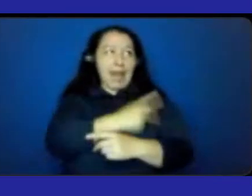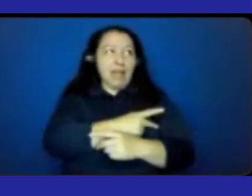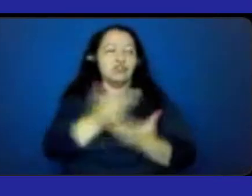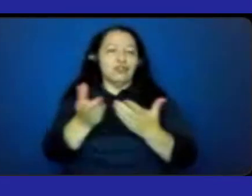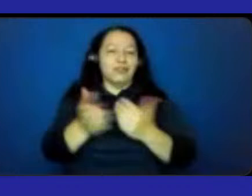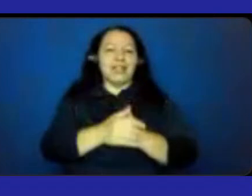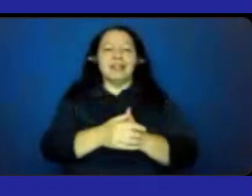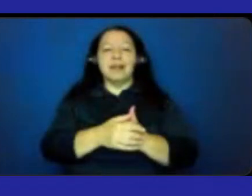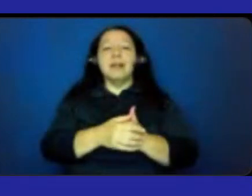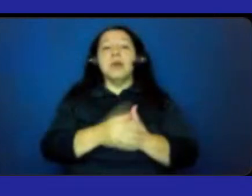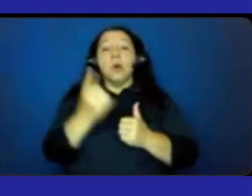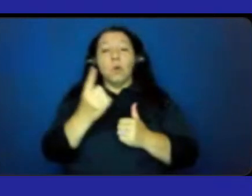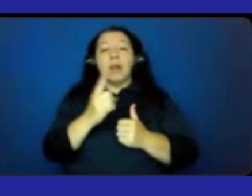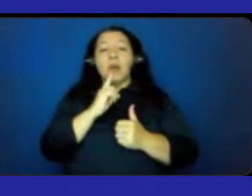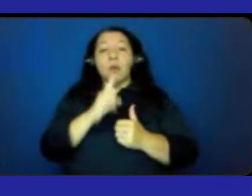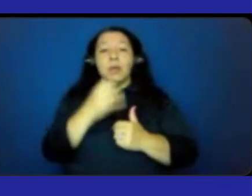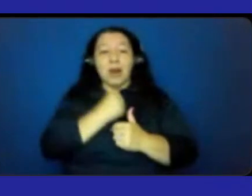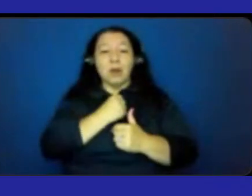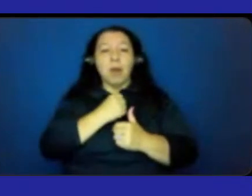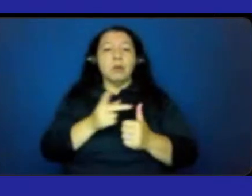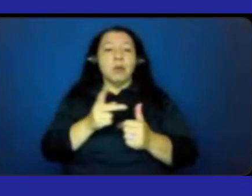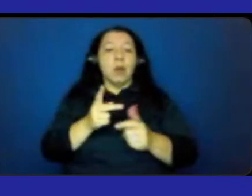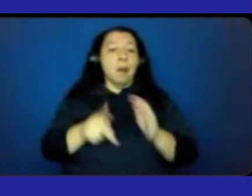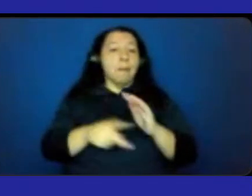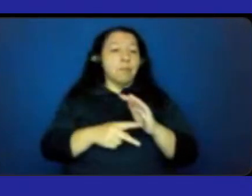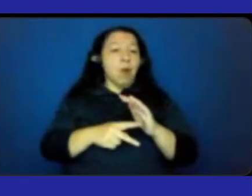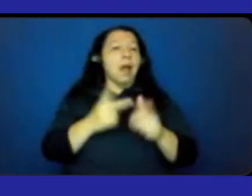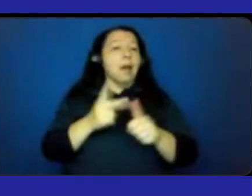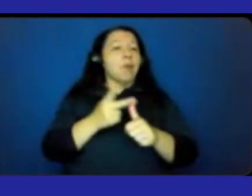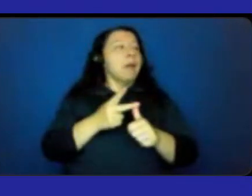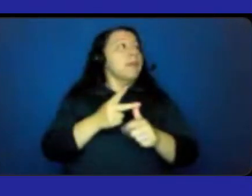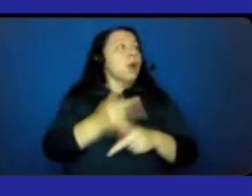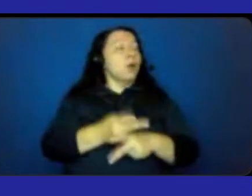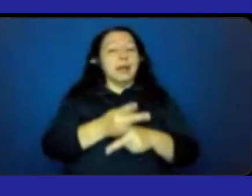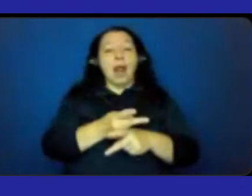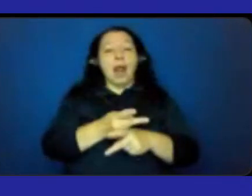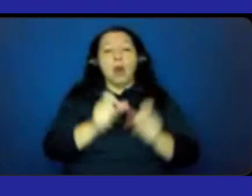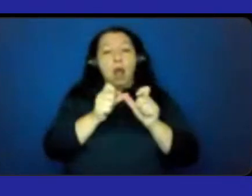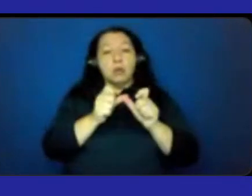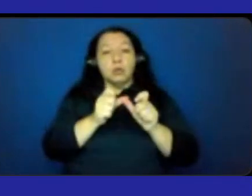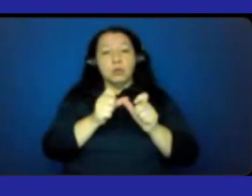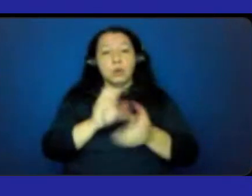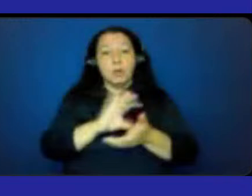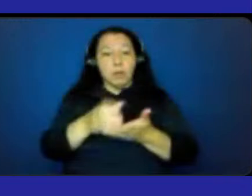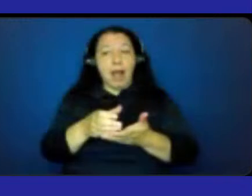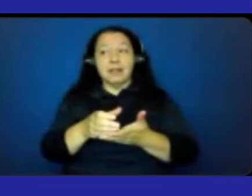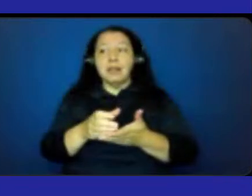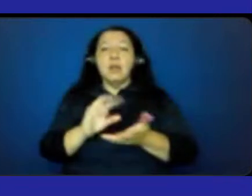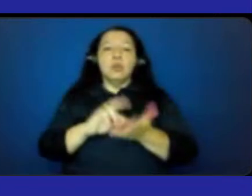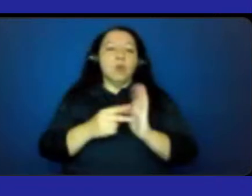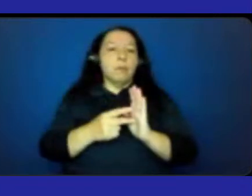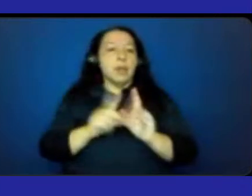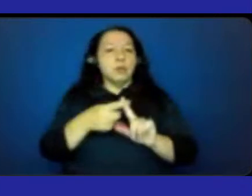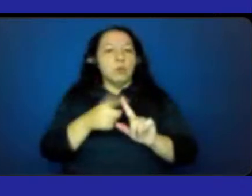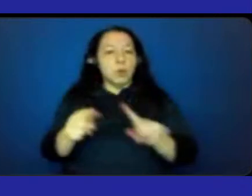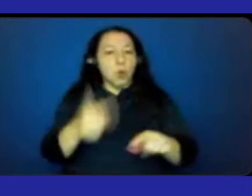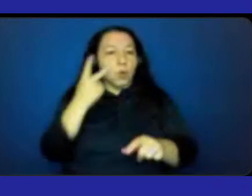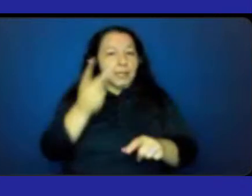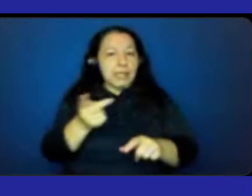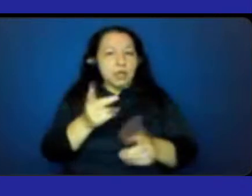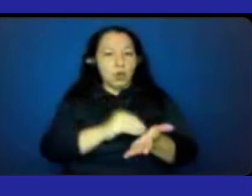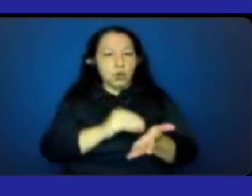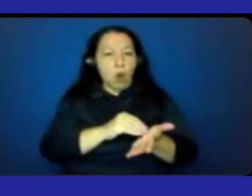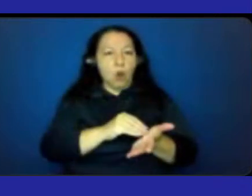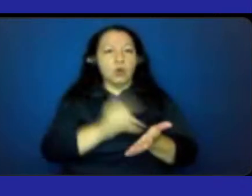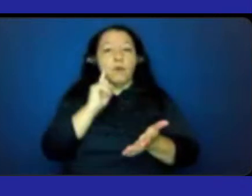is primary care continuity rates. And that's the idea that when you come to see your doctor, whether it's for a scheduled visit or an urgent visit, that you're seeing the